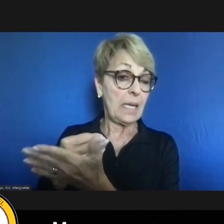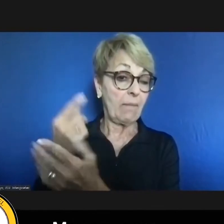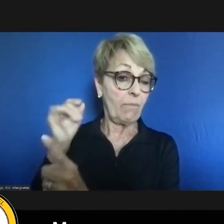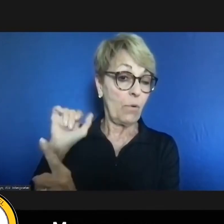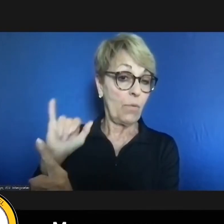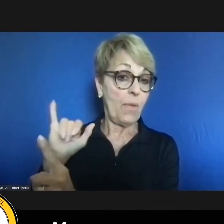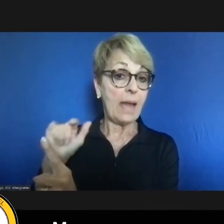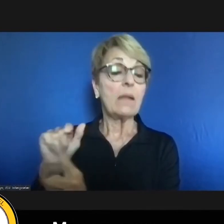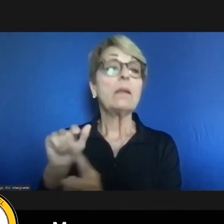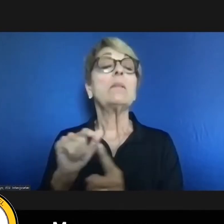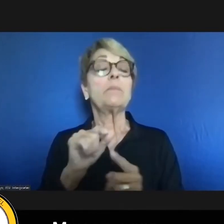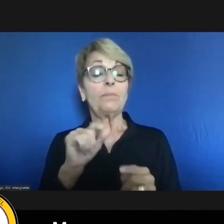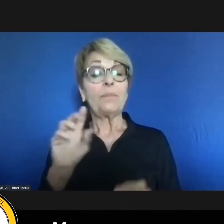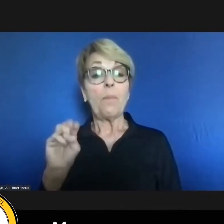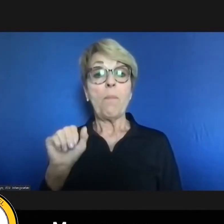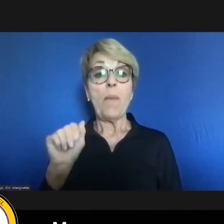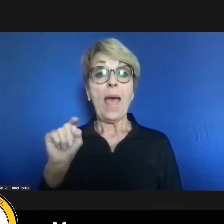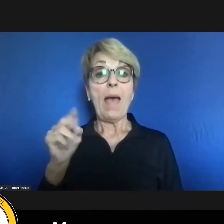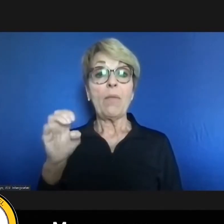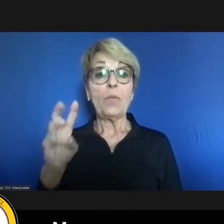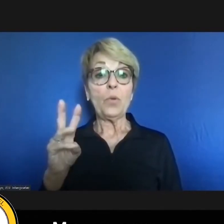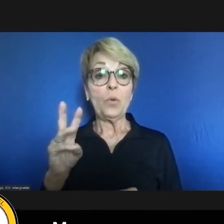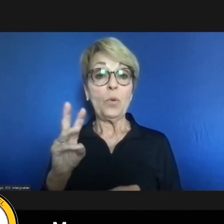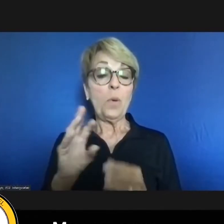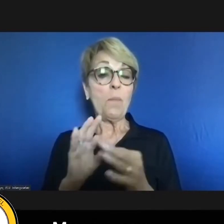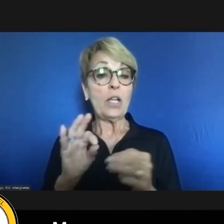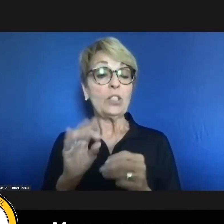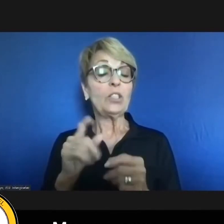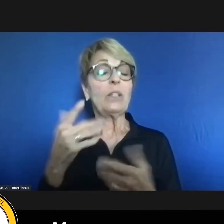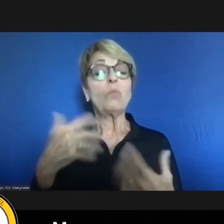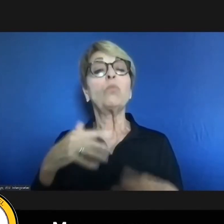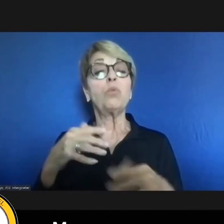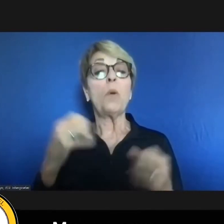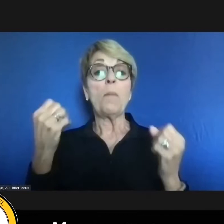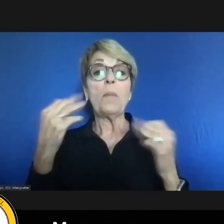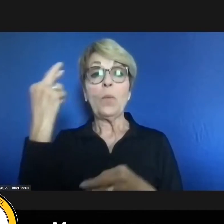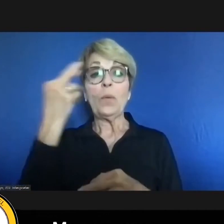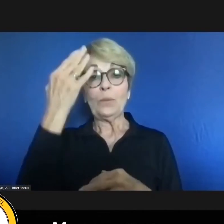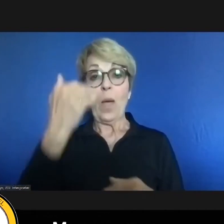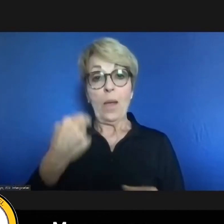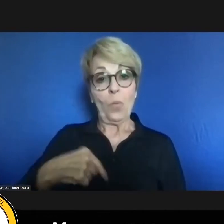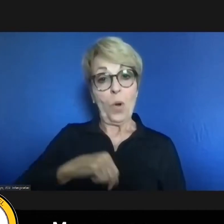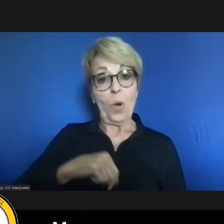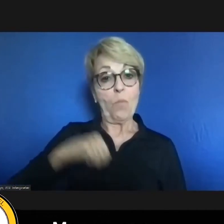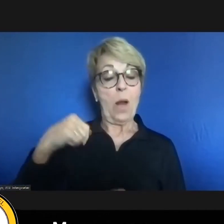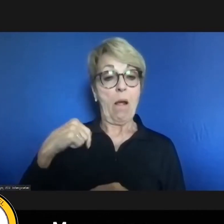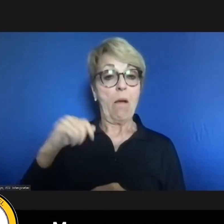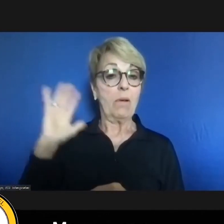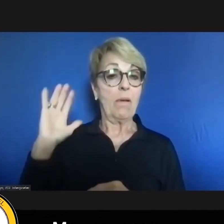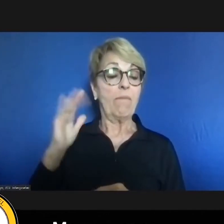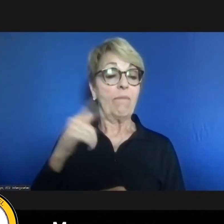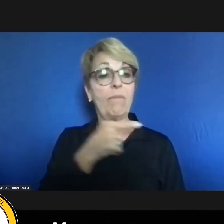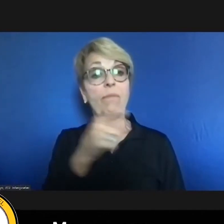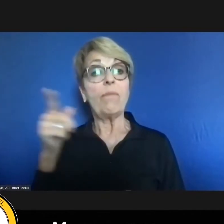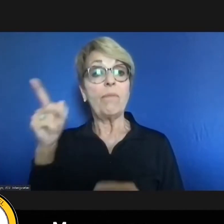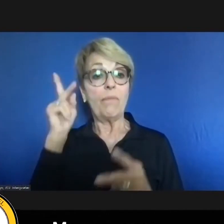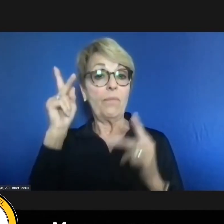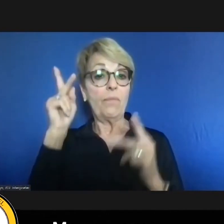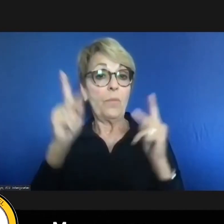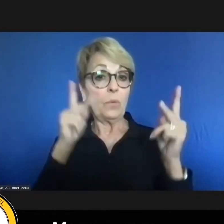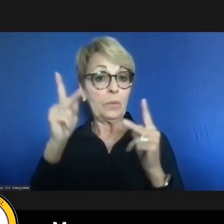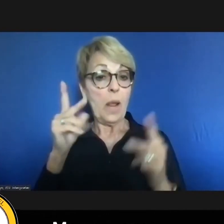as Matthew mentioned, so proud of the congregants in the past and current congregants and members.